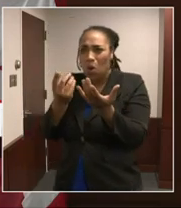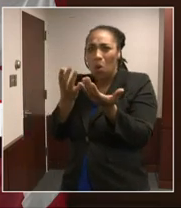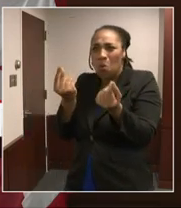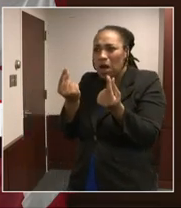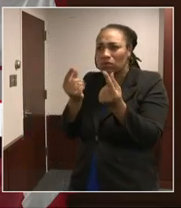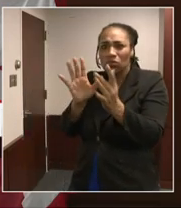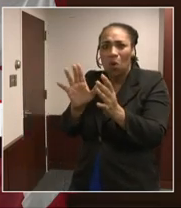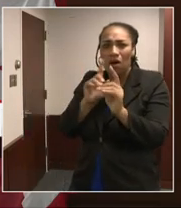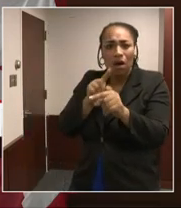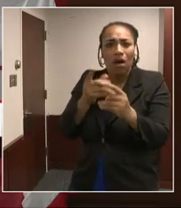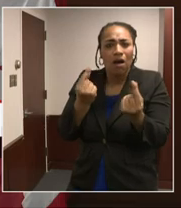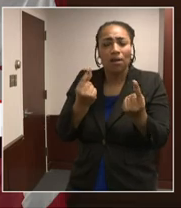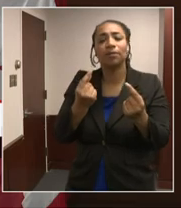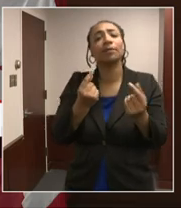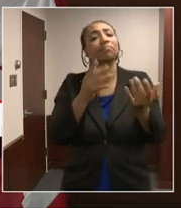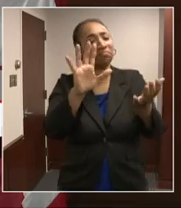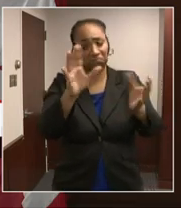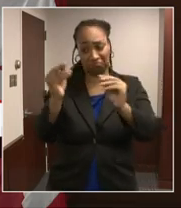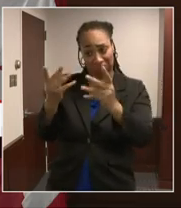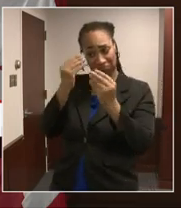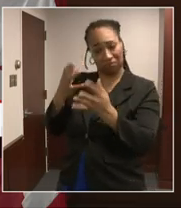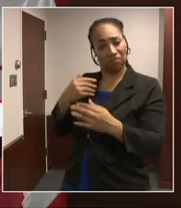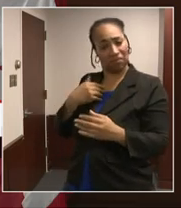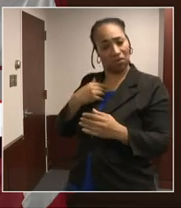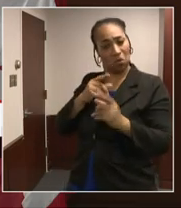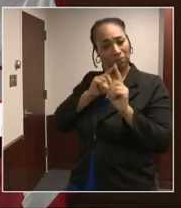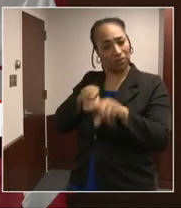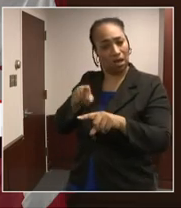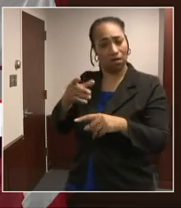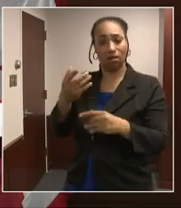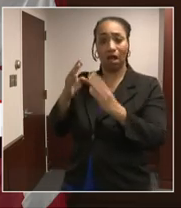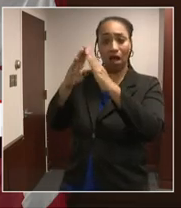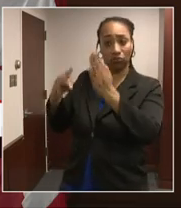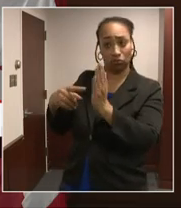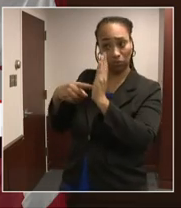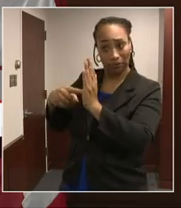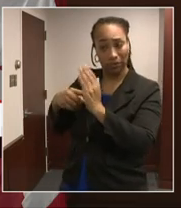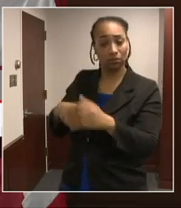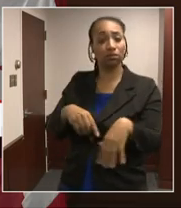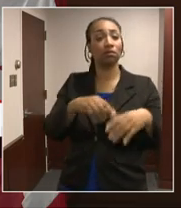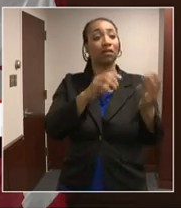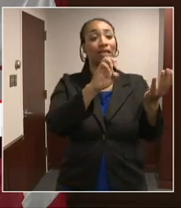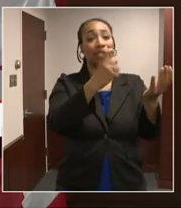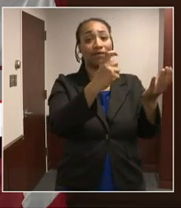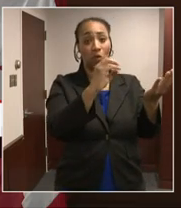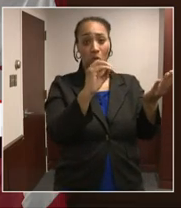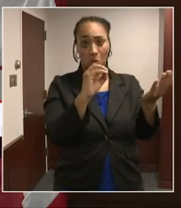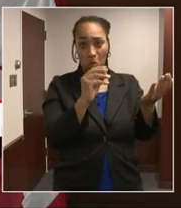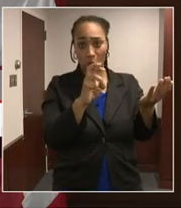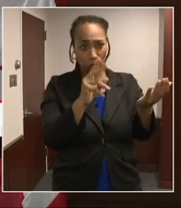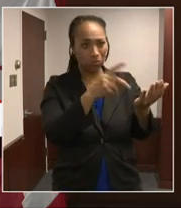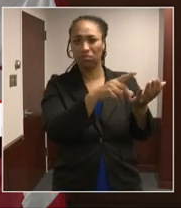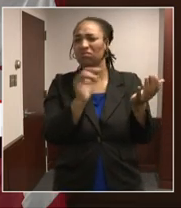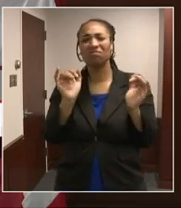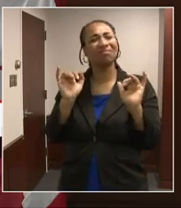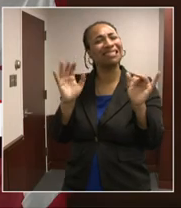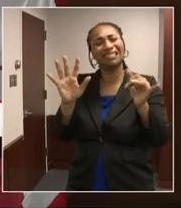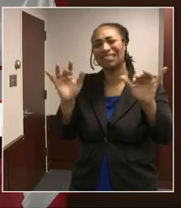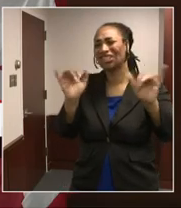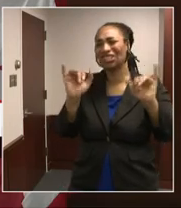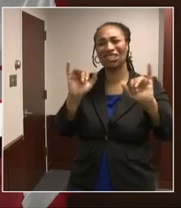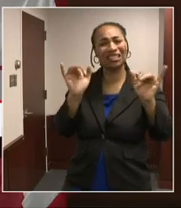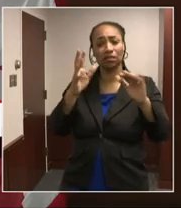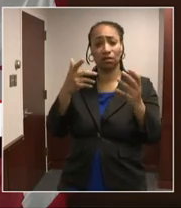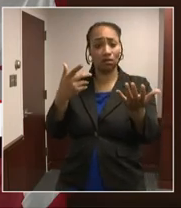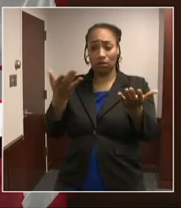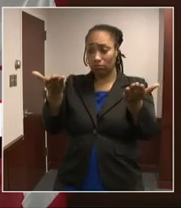same. I think, or on the executive order is the same. I think that we haven't gotten any information different from yesterday